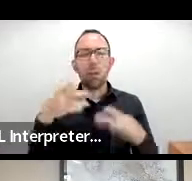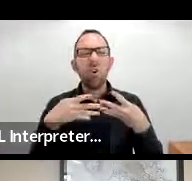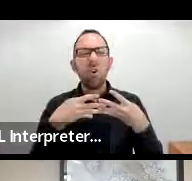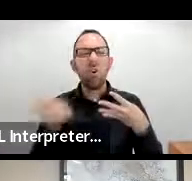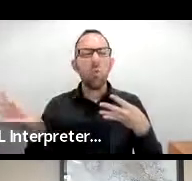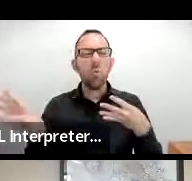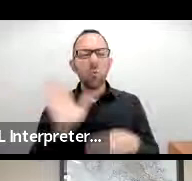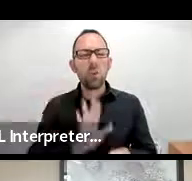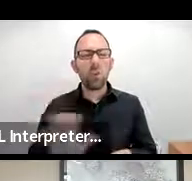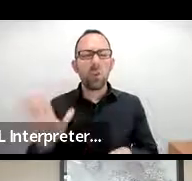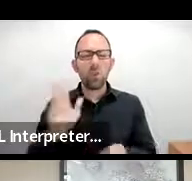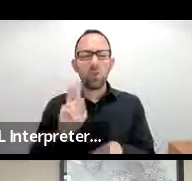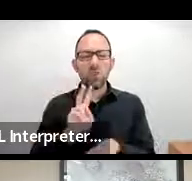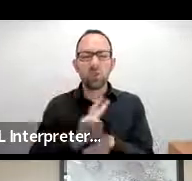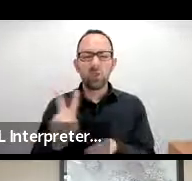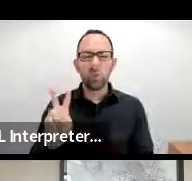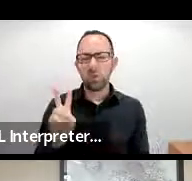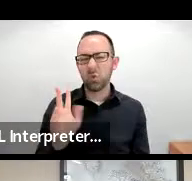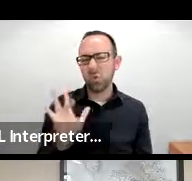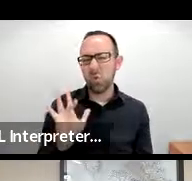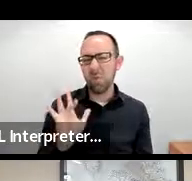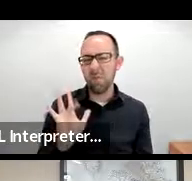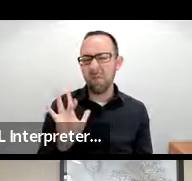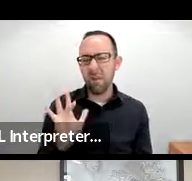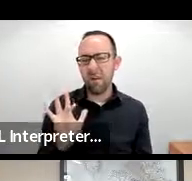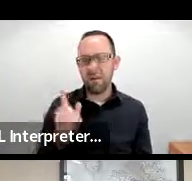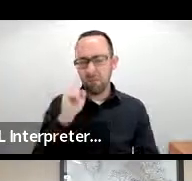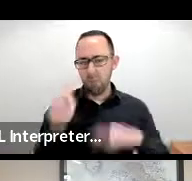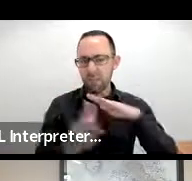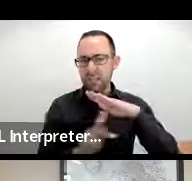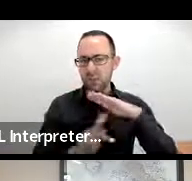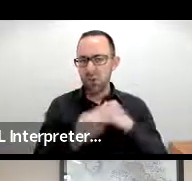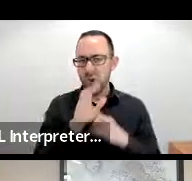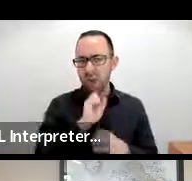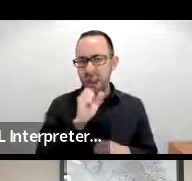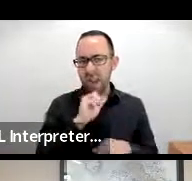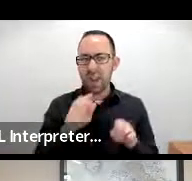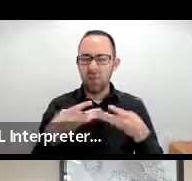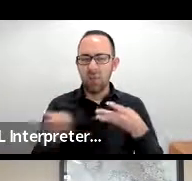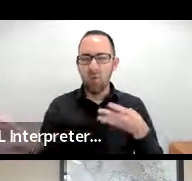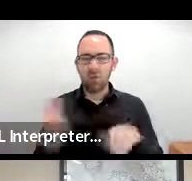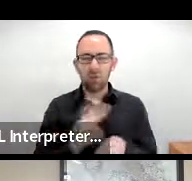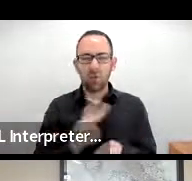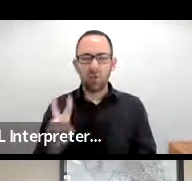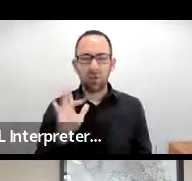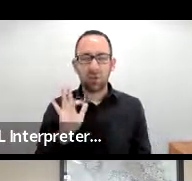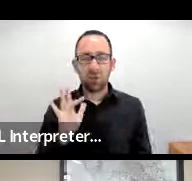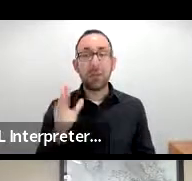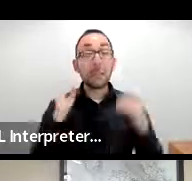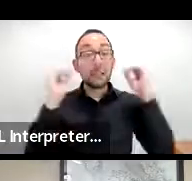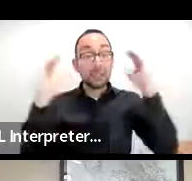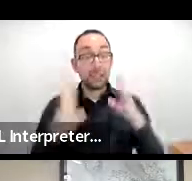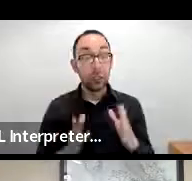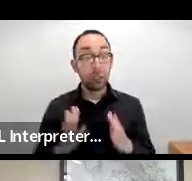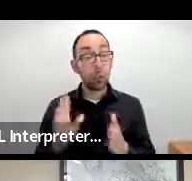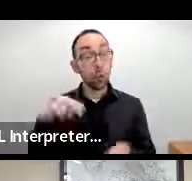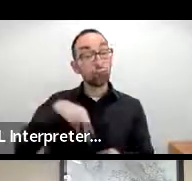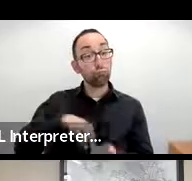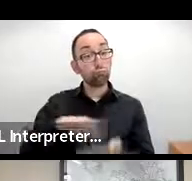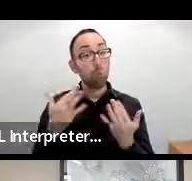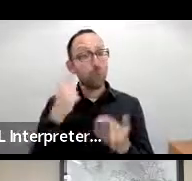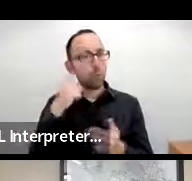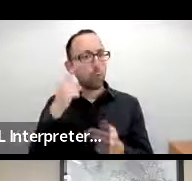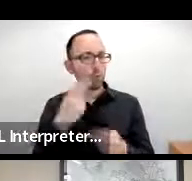usually around 2:25 for the kinders, and then teachers wait for a bit of time with the